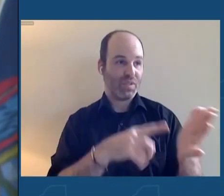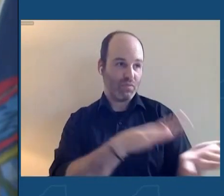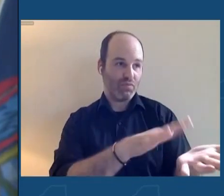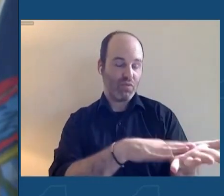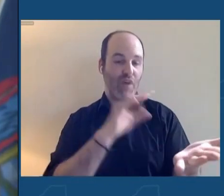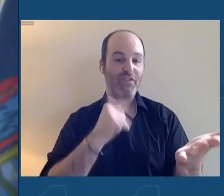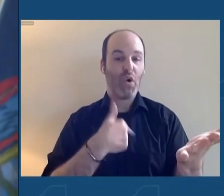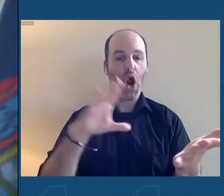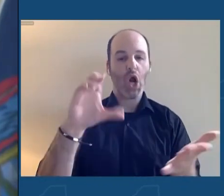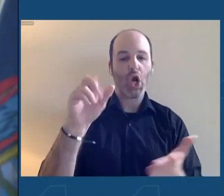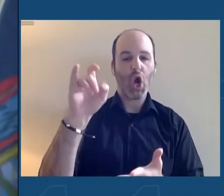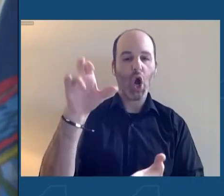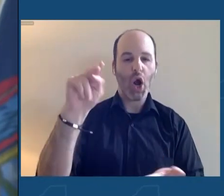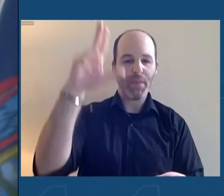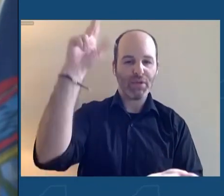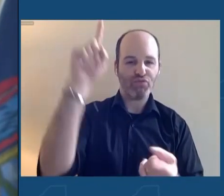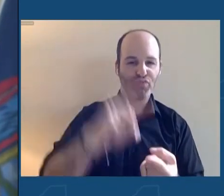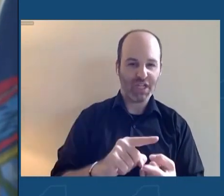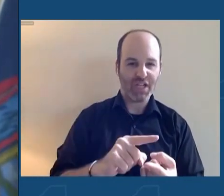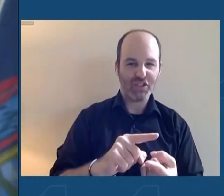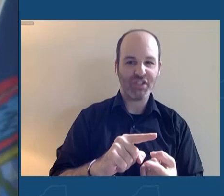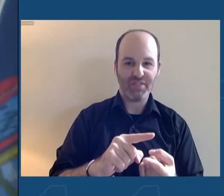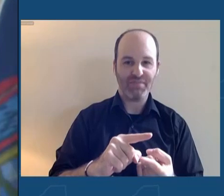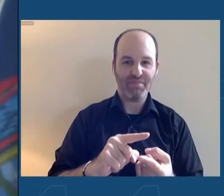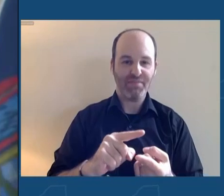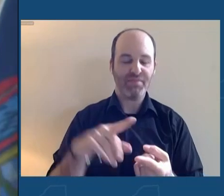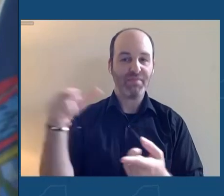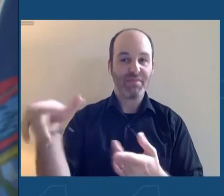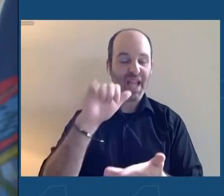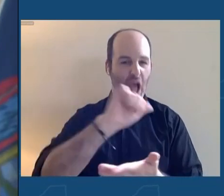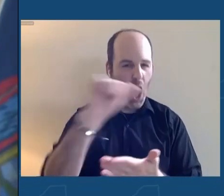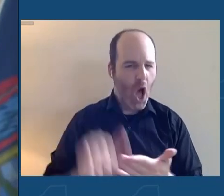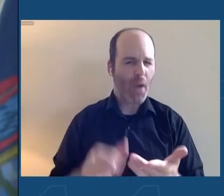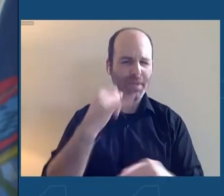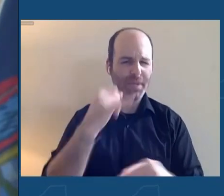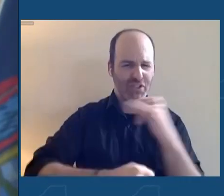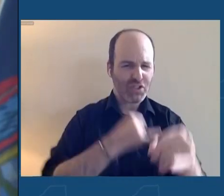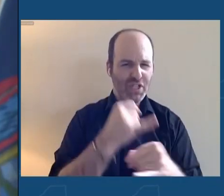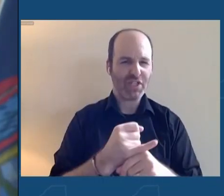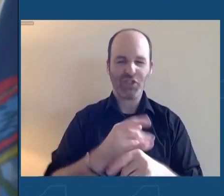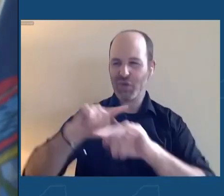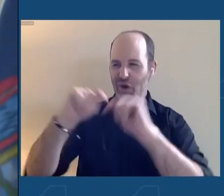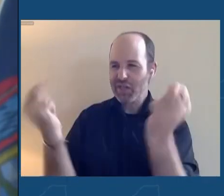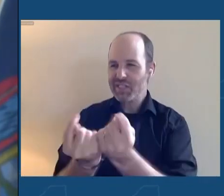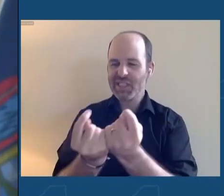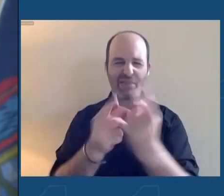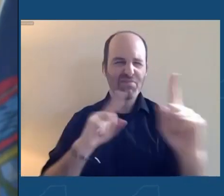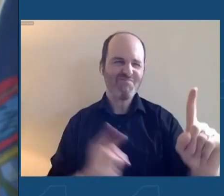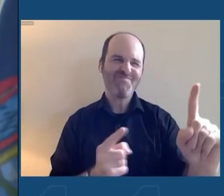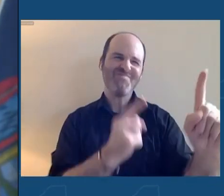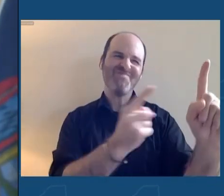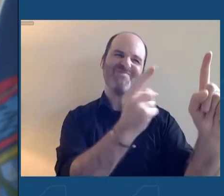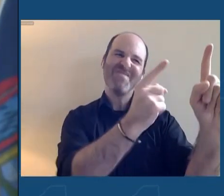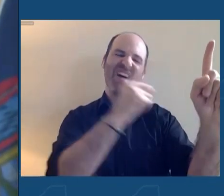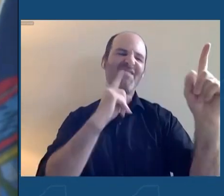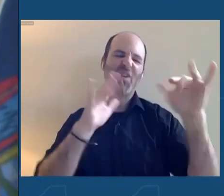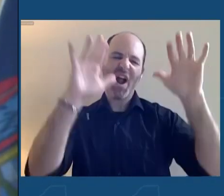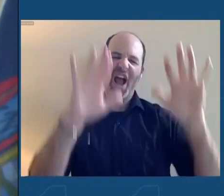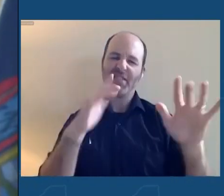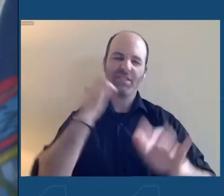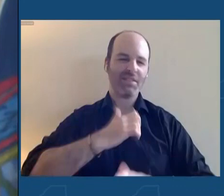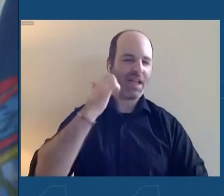Albany International and our incredible team strives every day for excellence and to showcase our region through that